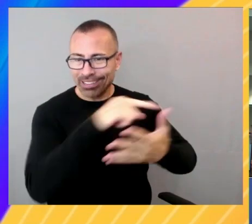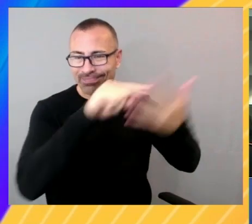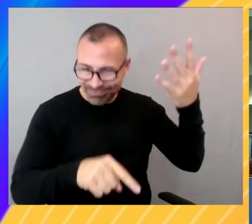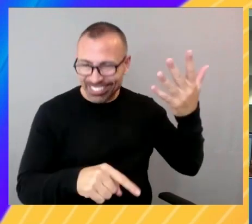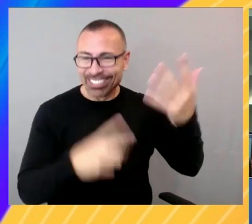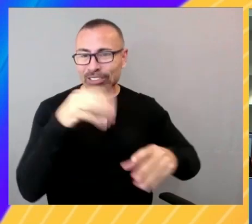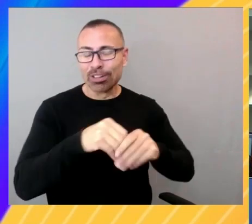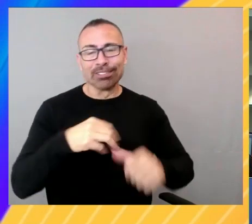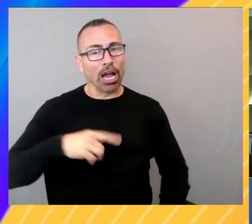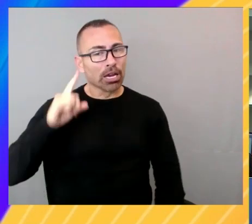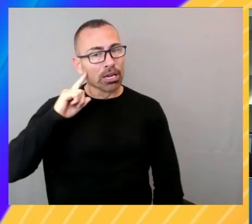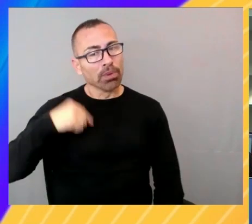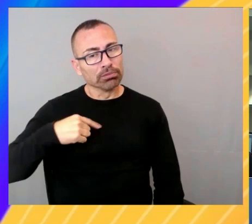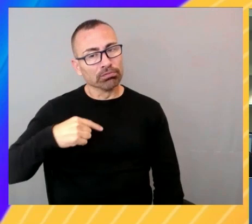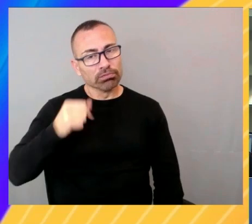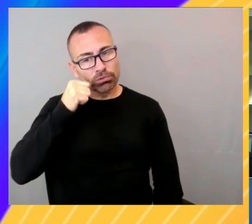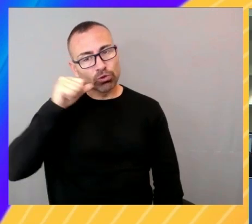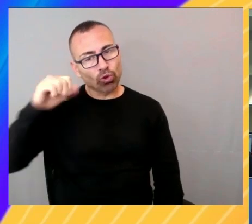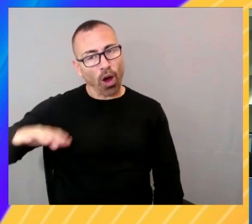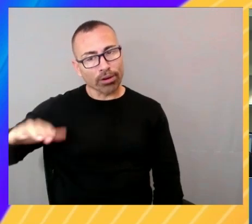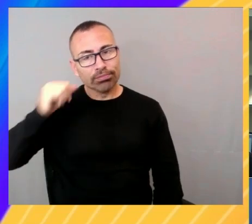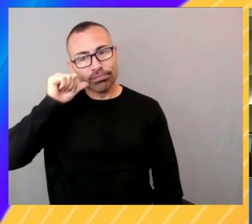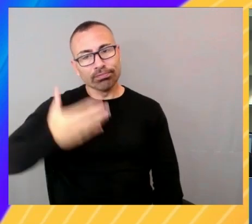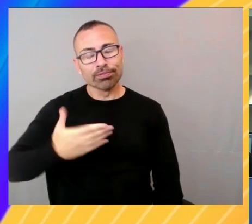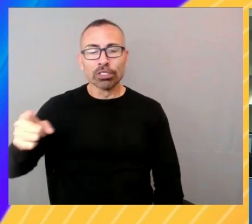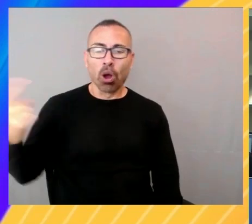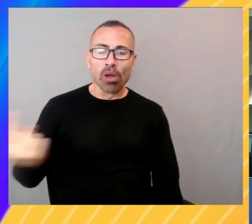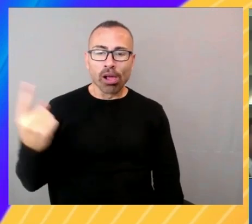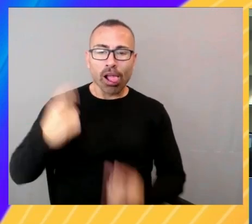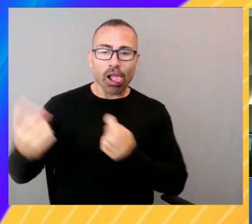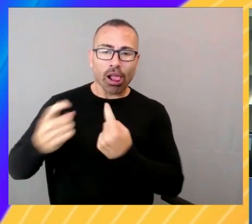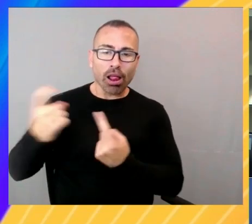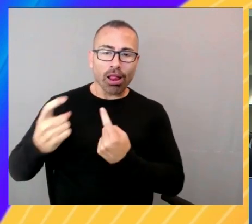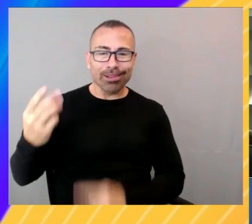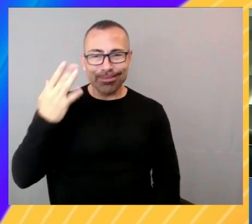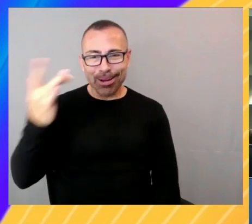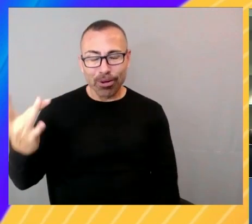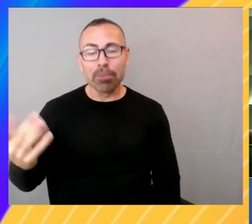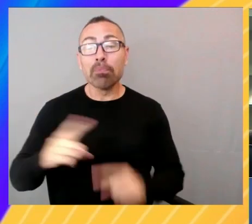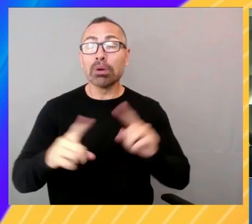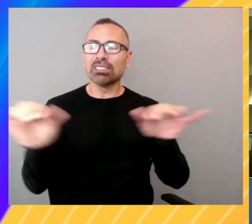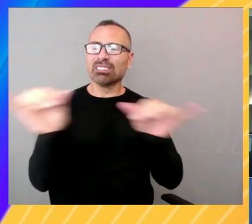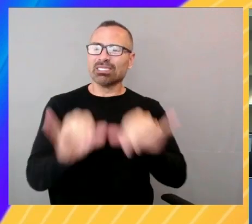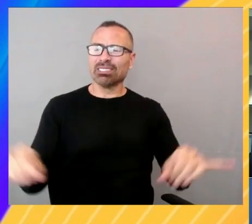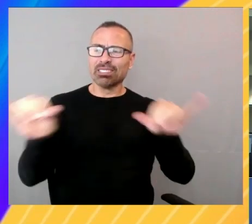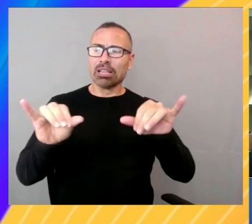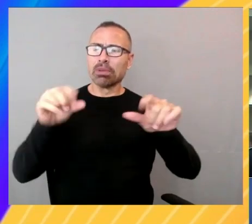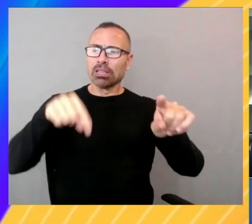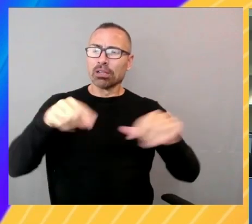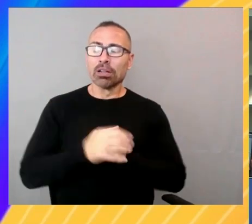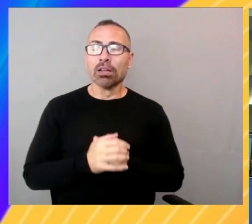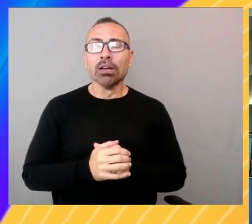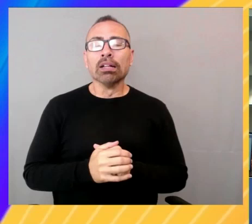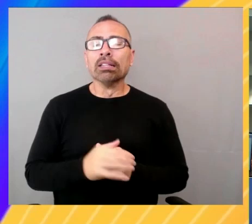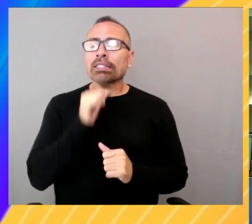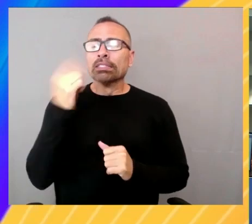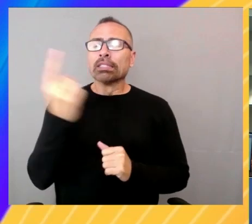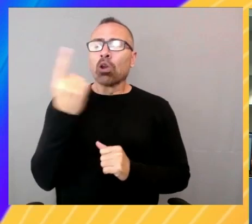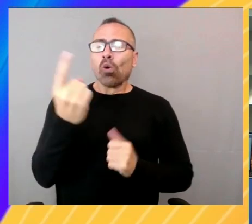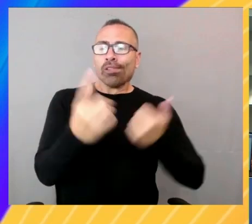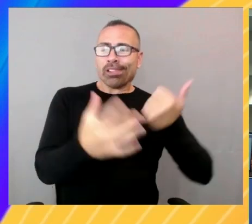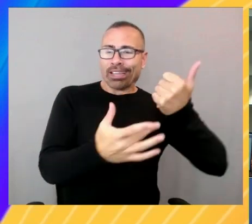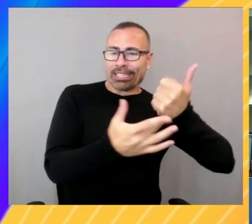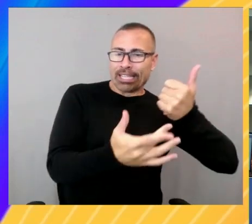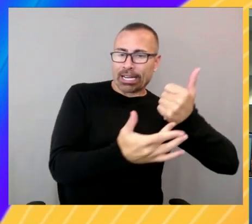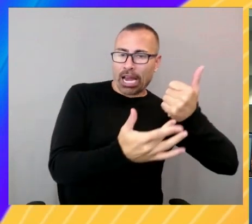you mentioned another point where this isn't just a technology journey, but this is a executive journey as well